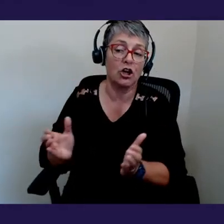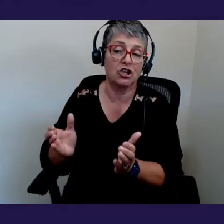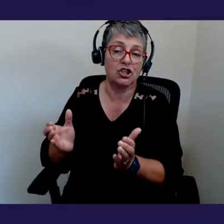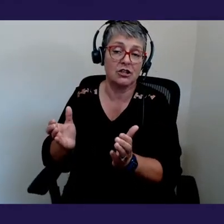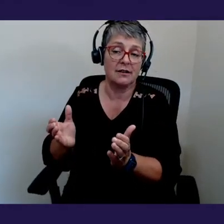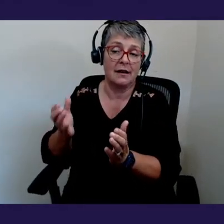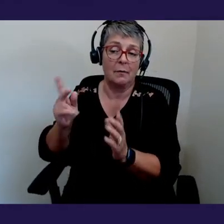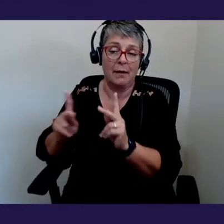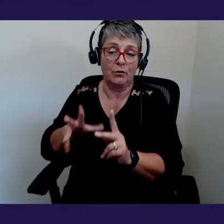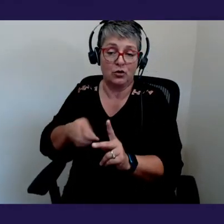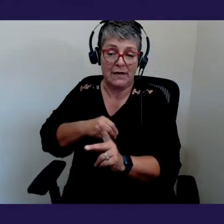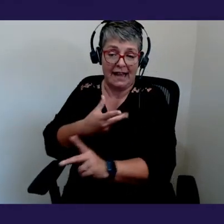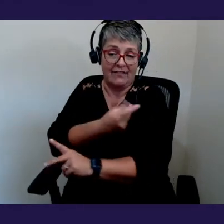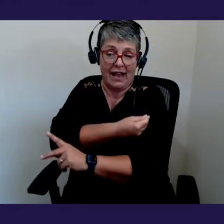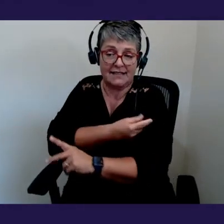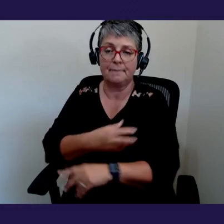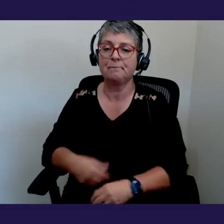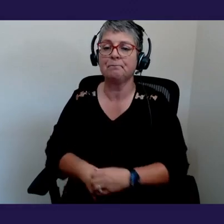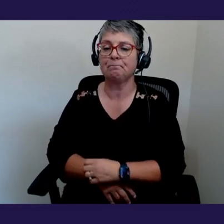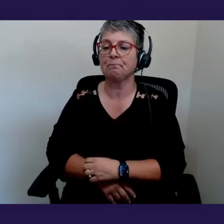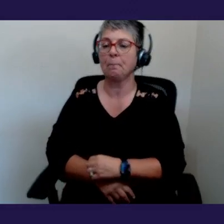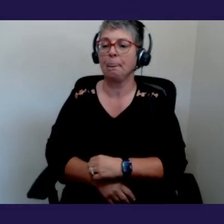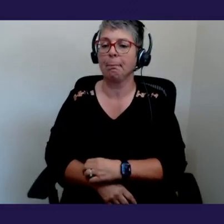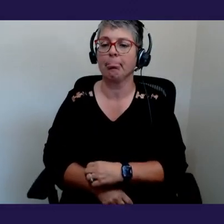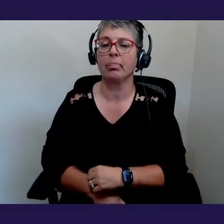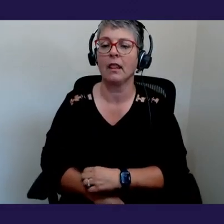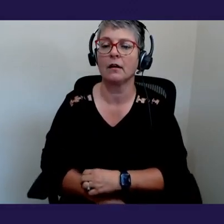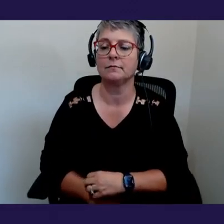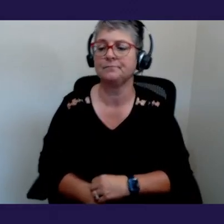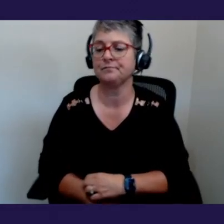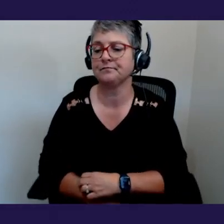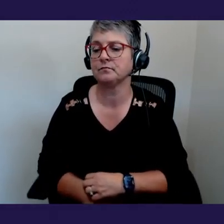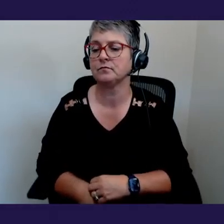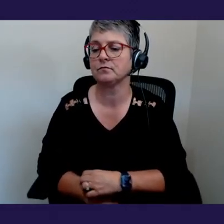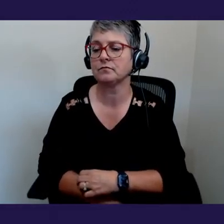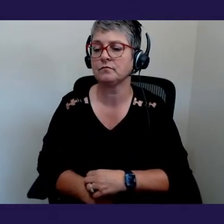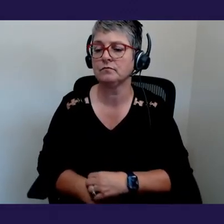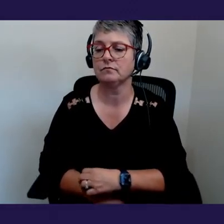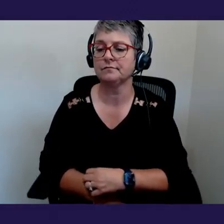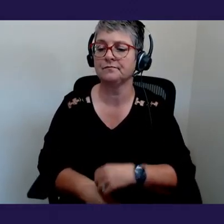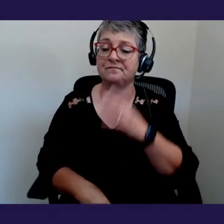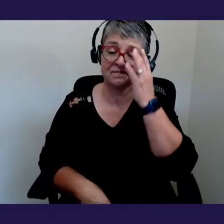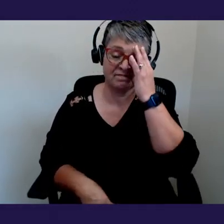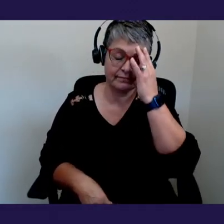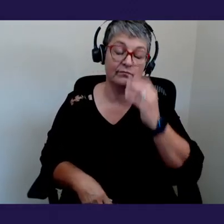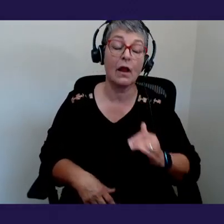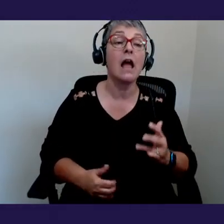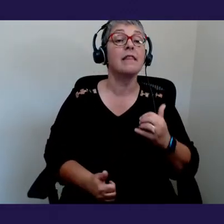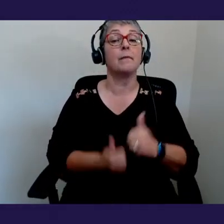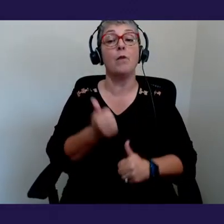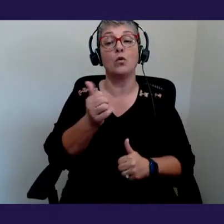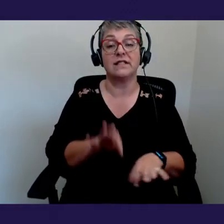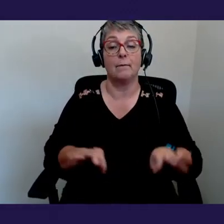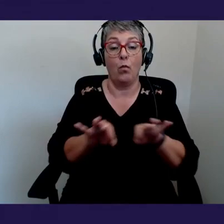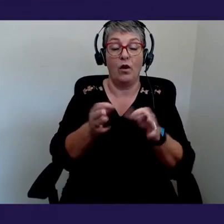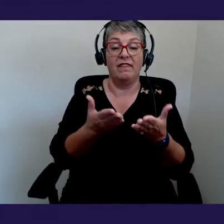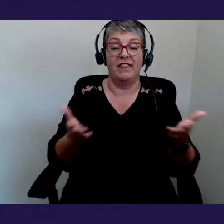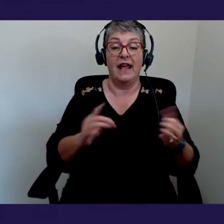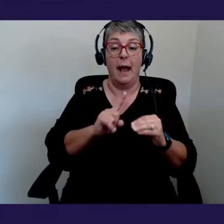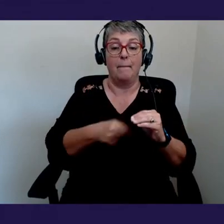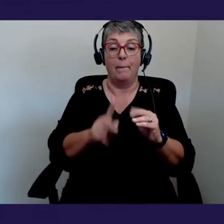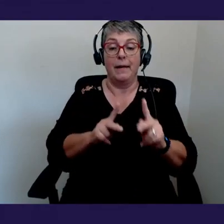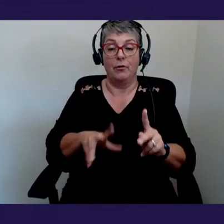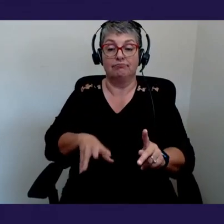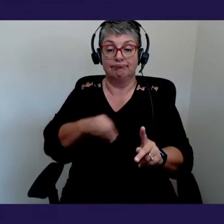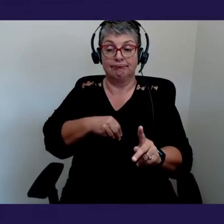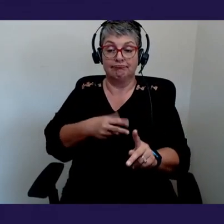I think we have to remember that, the most important thing about vaccine uptake is access. That is much